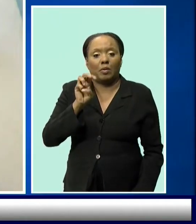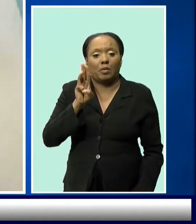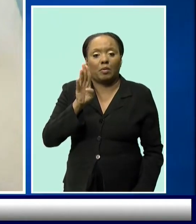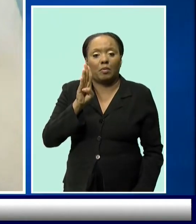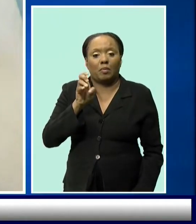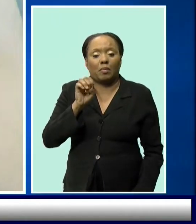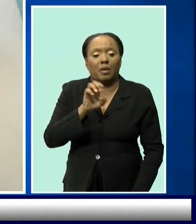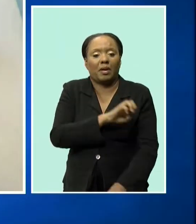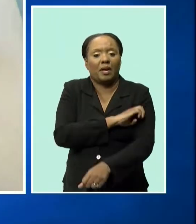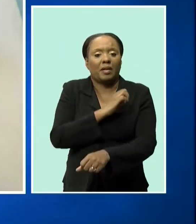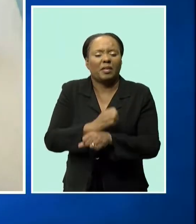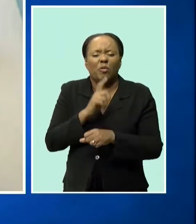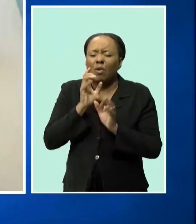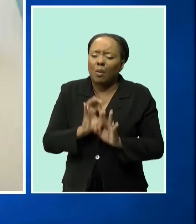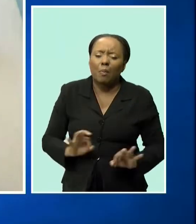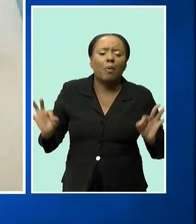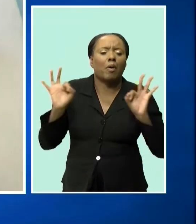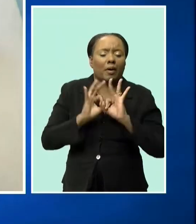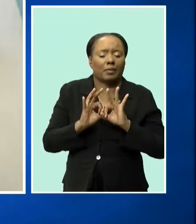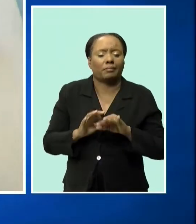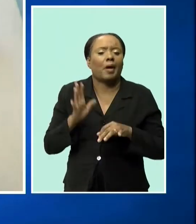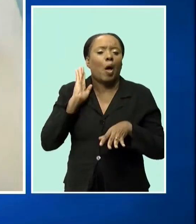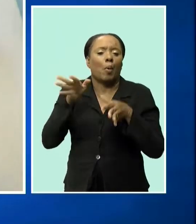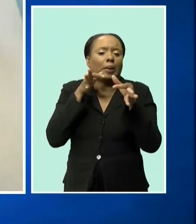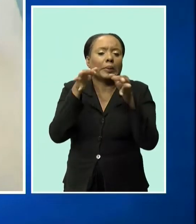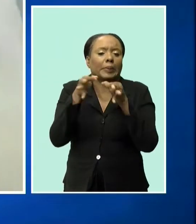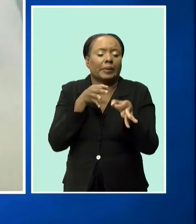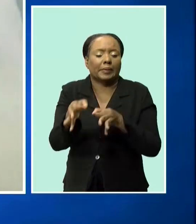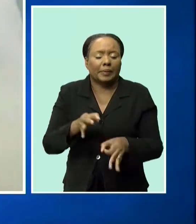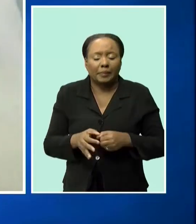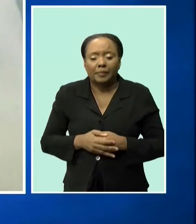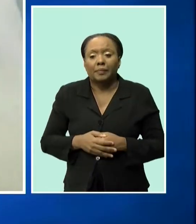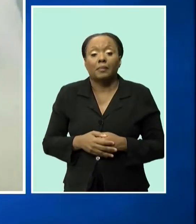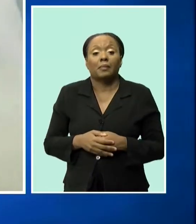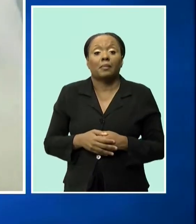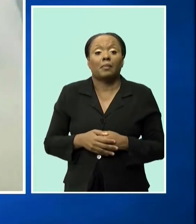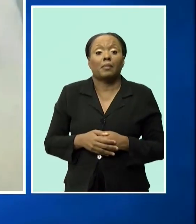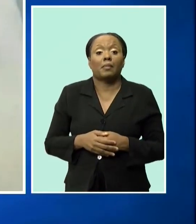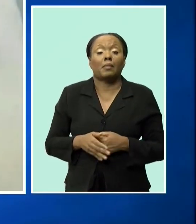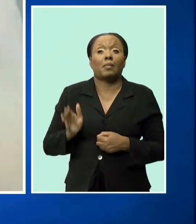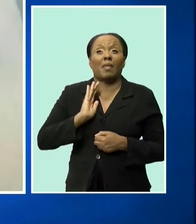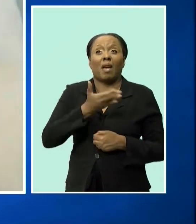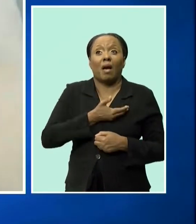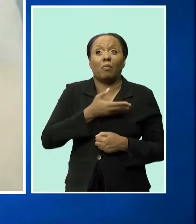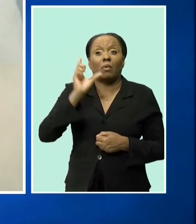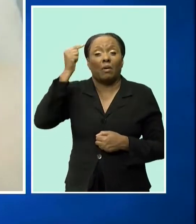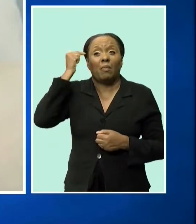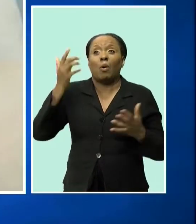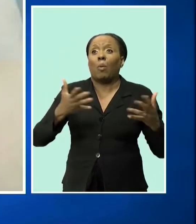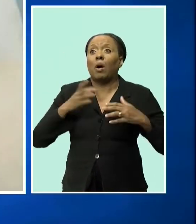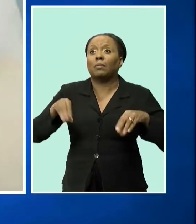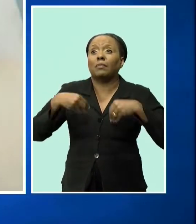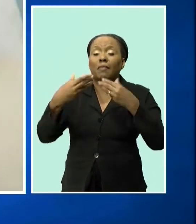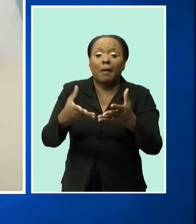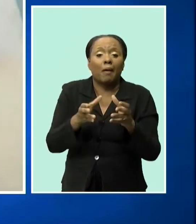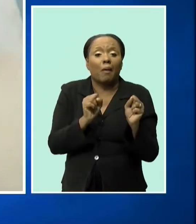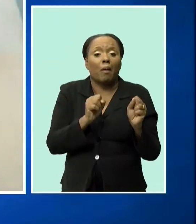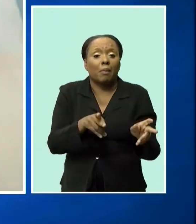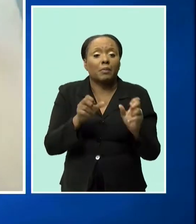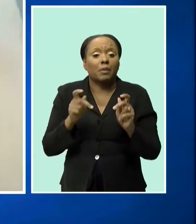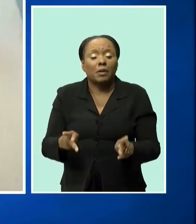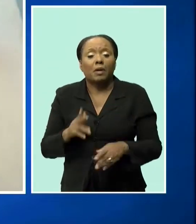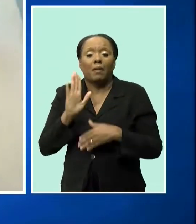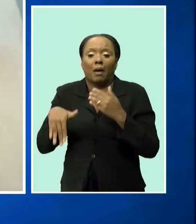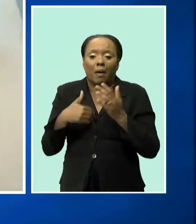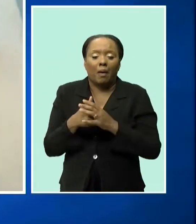I'll explain why. One of the things that we're committed to as a government is seeking to provide opportunities for all